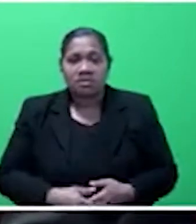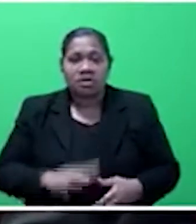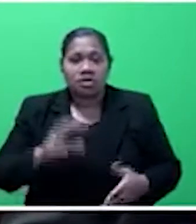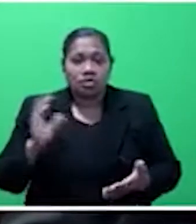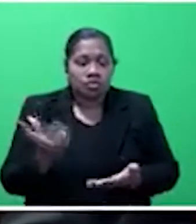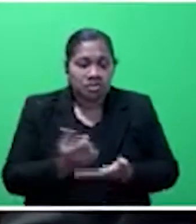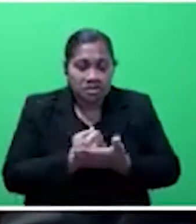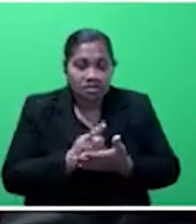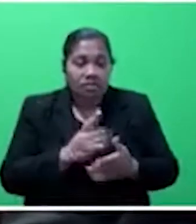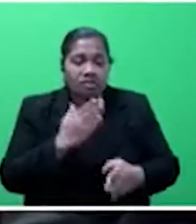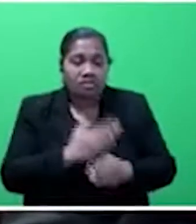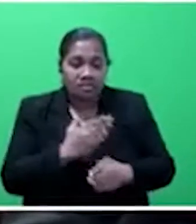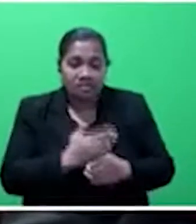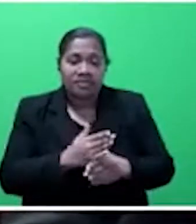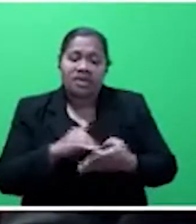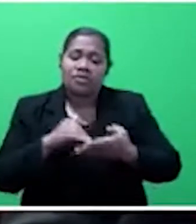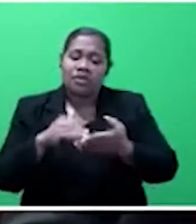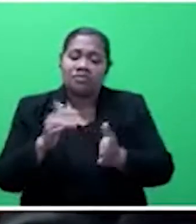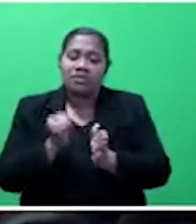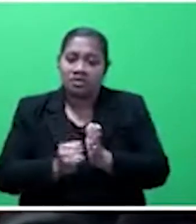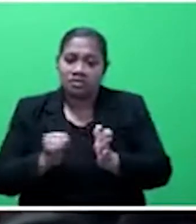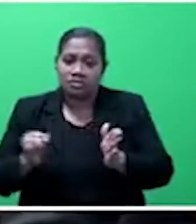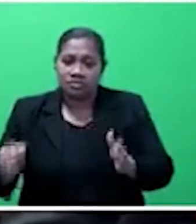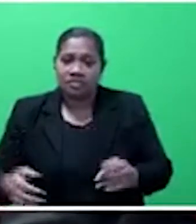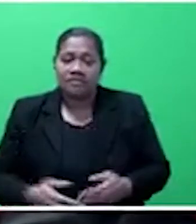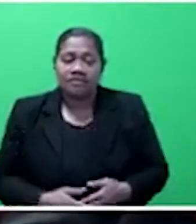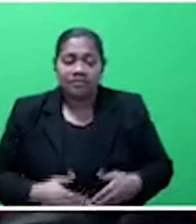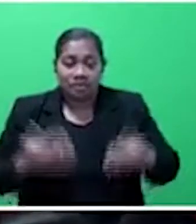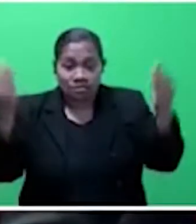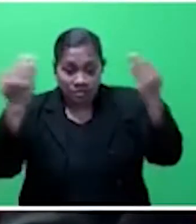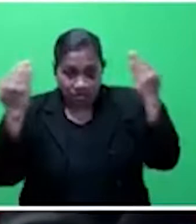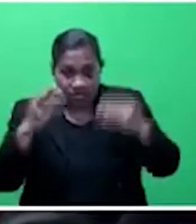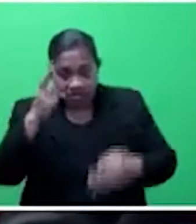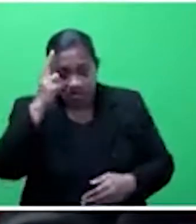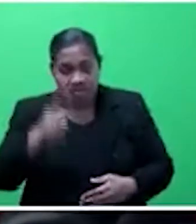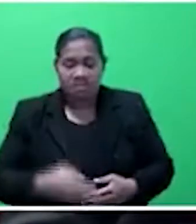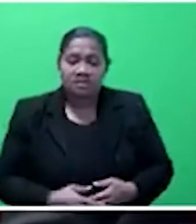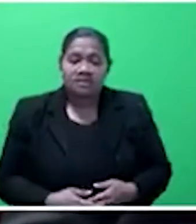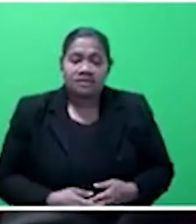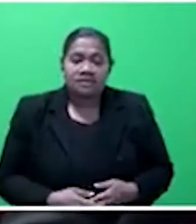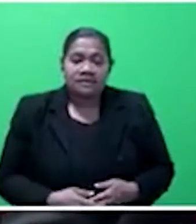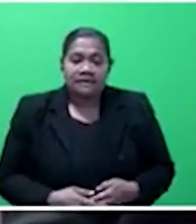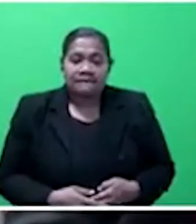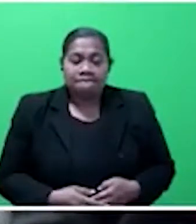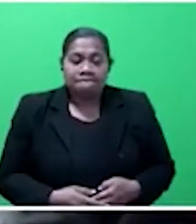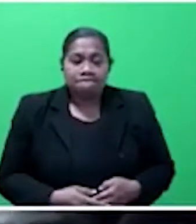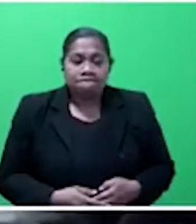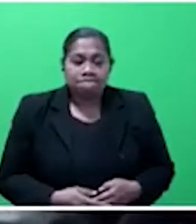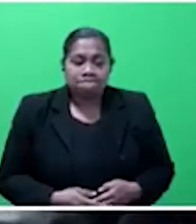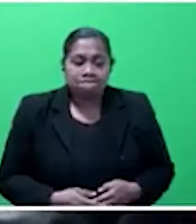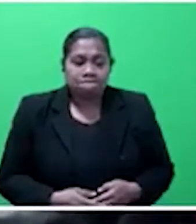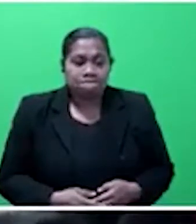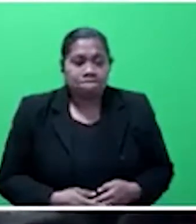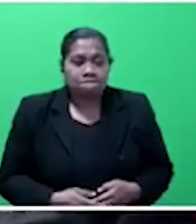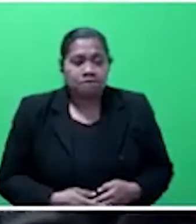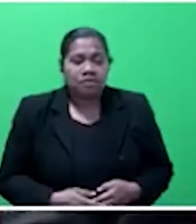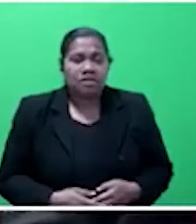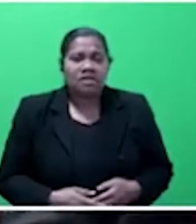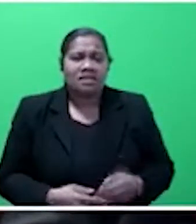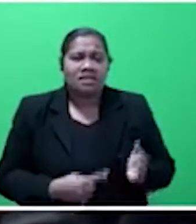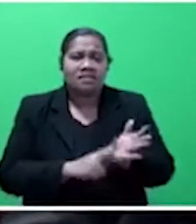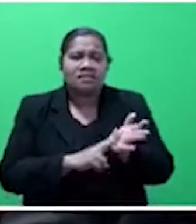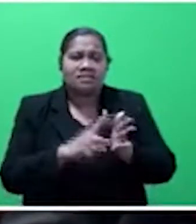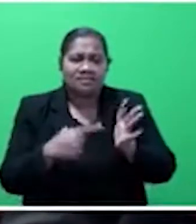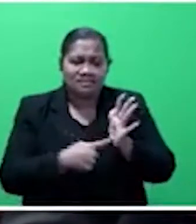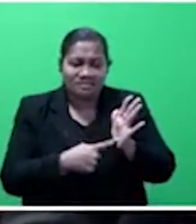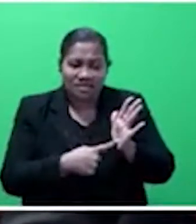time help the industry to grow. Mr. Speaker said the rebranding of TVET to skills qualification is an